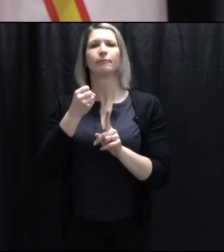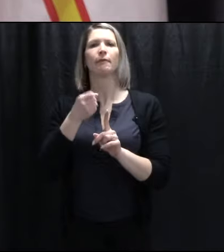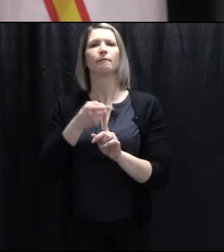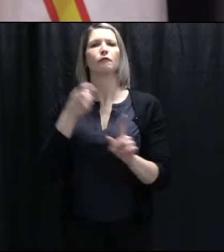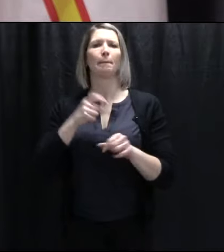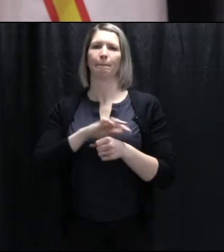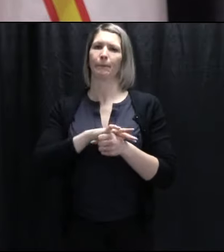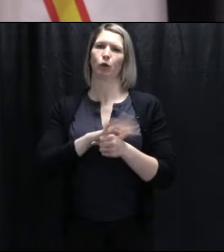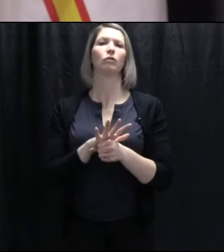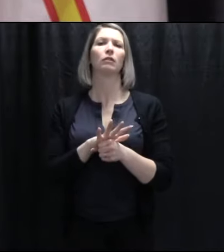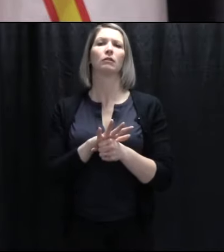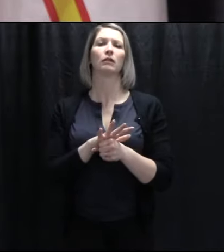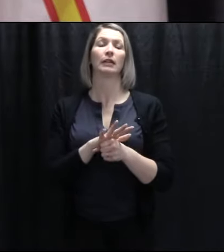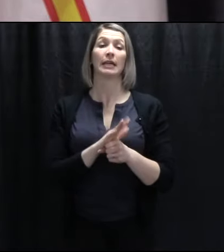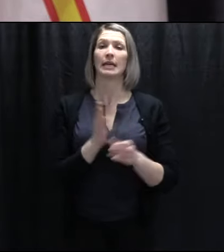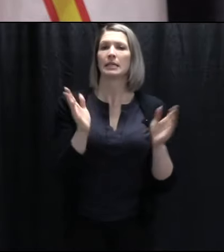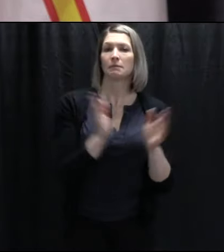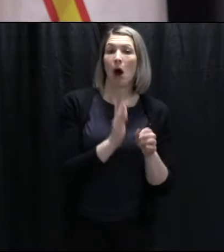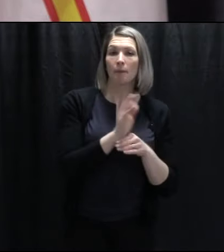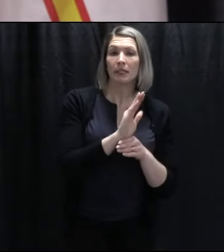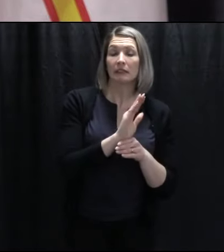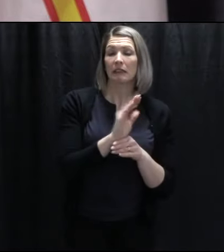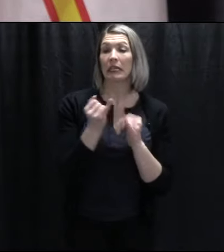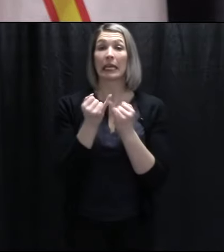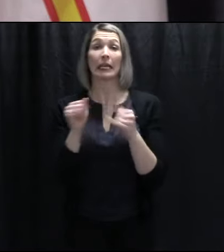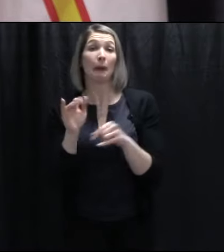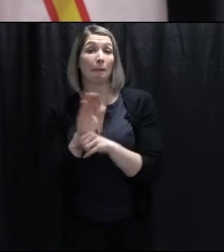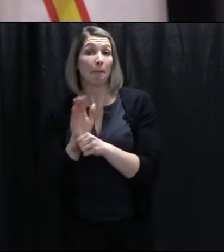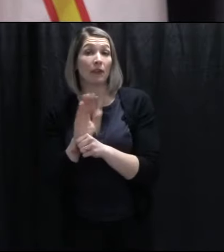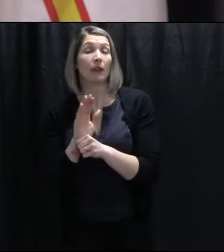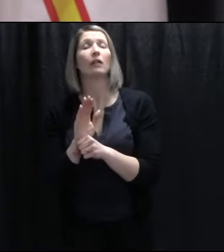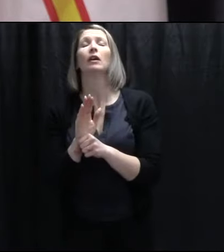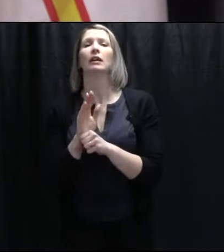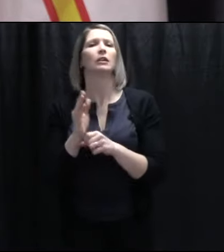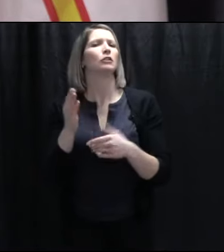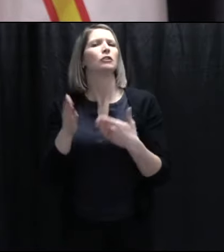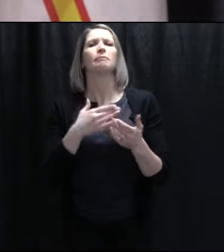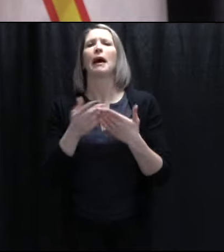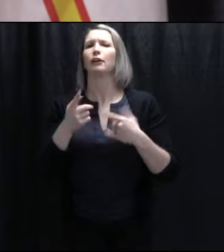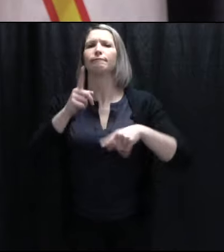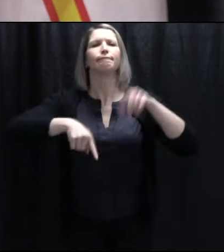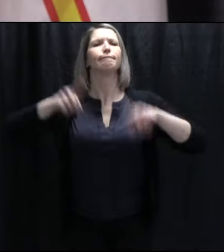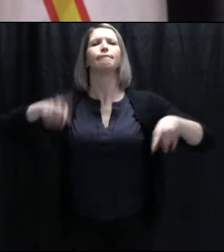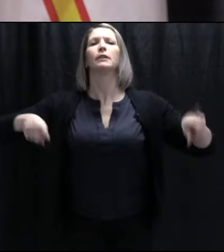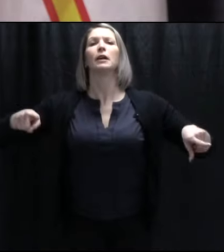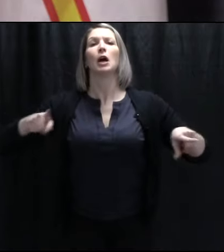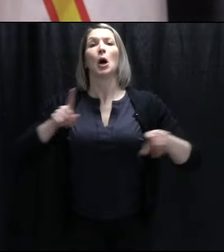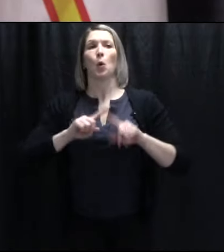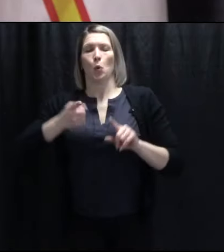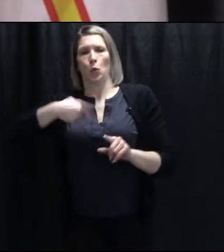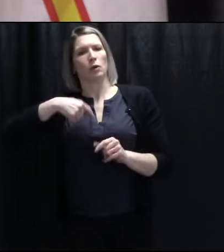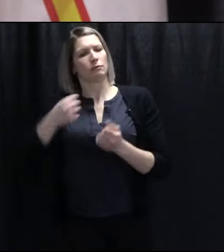small businesses. It could be independent business owners as well. But it's important that we work with the federal government as